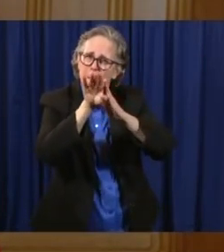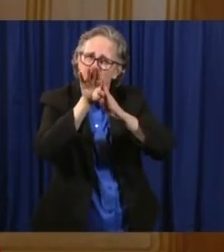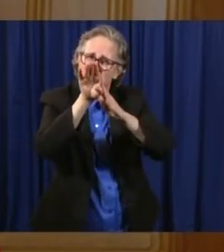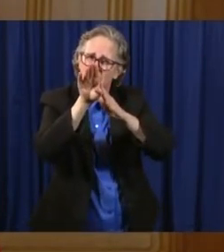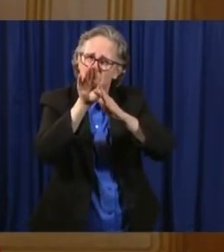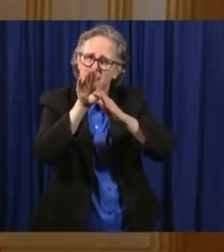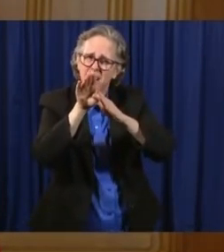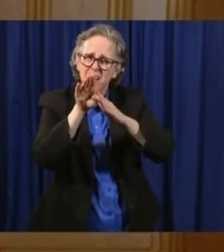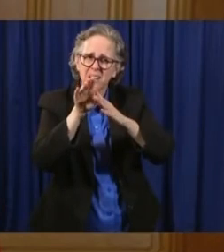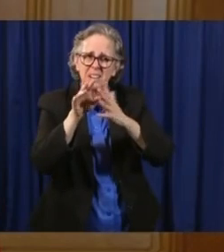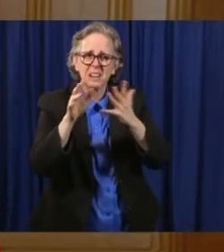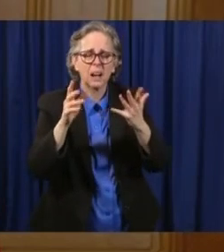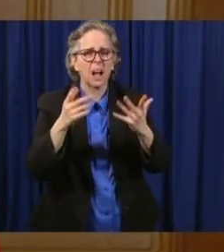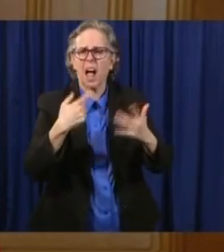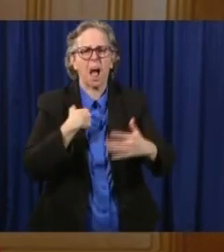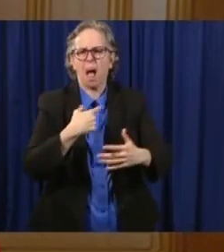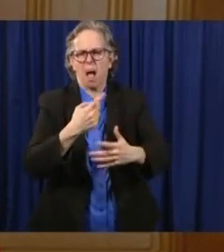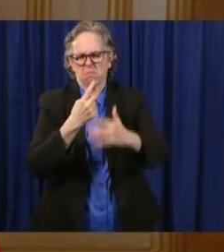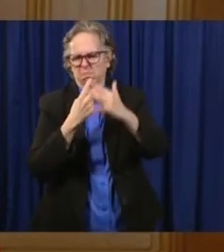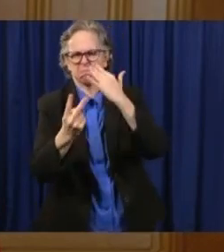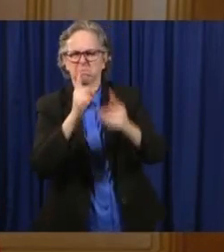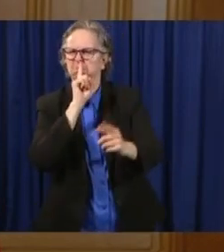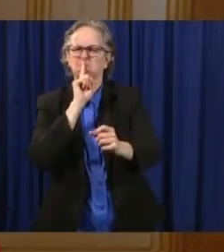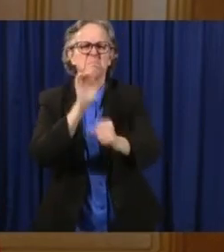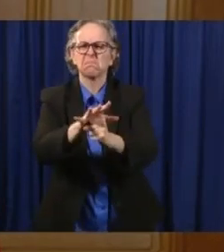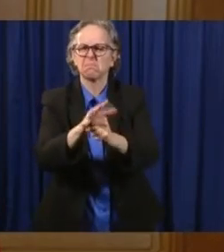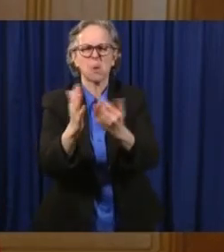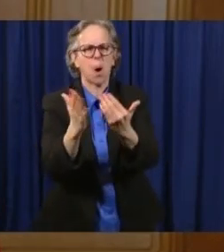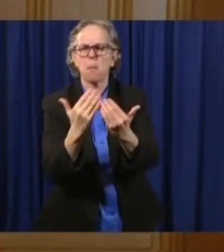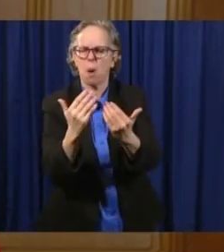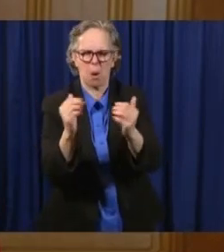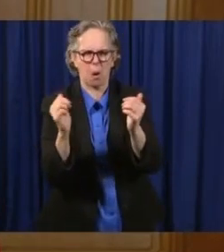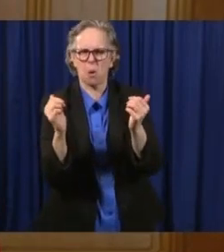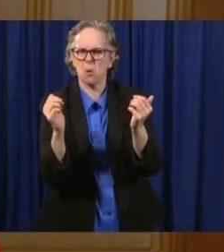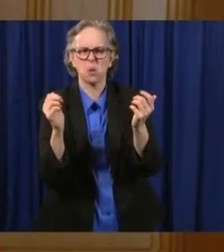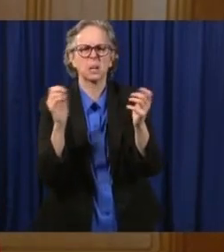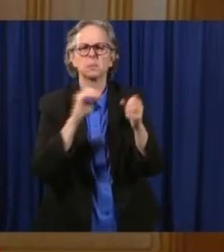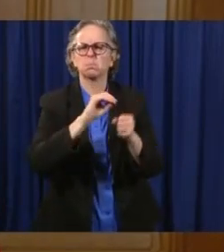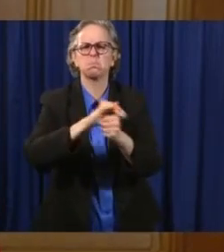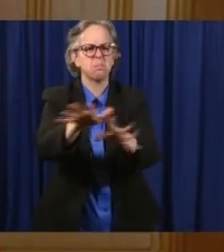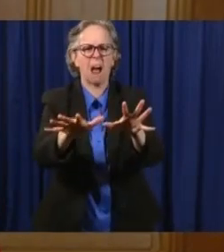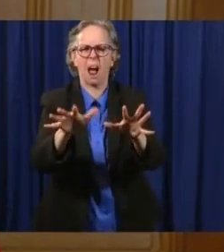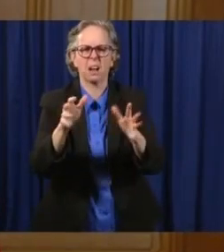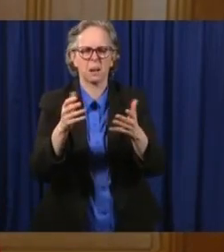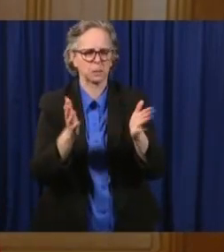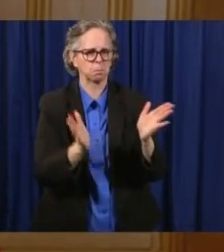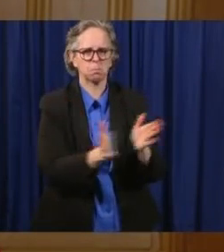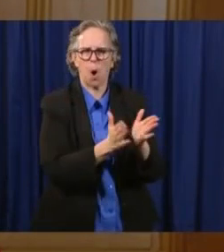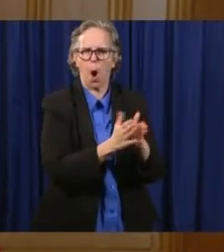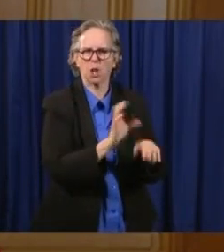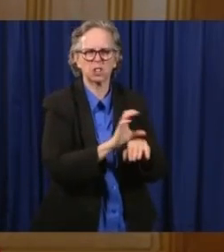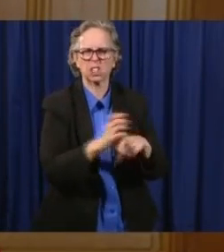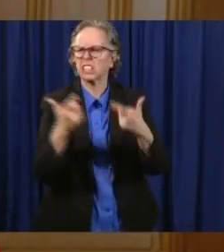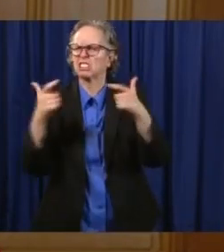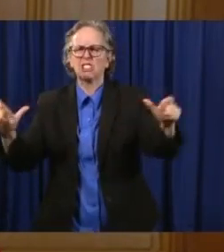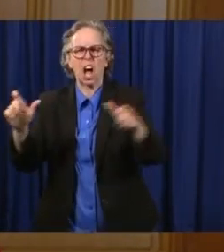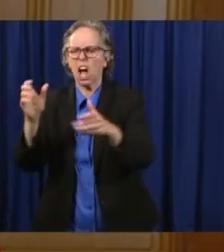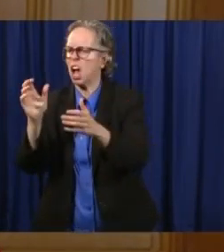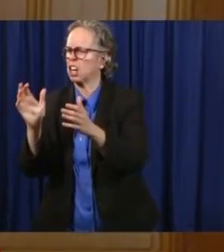you that in a church, even not a very large church, there will be people